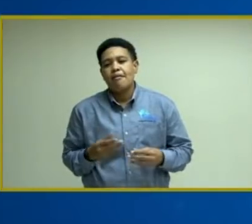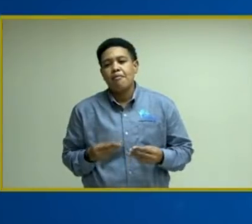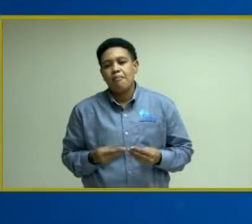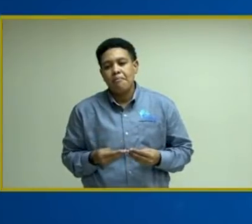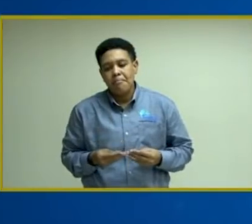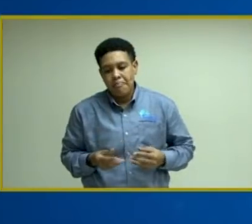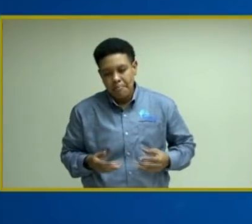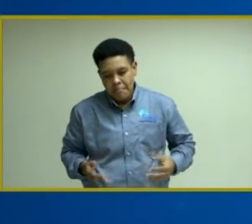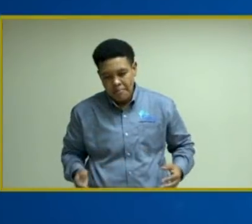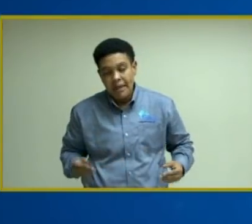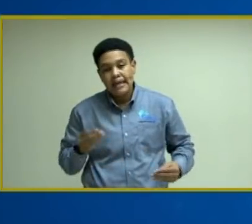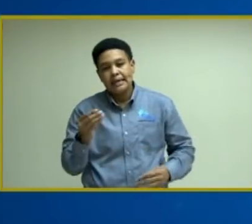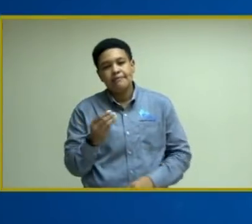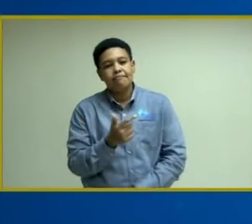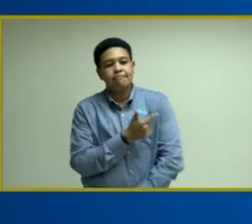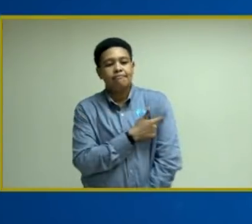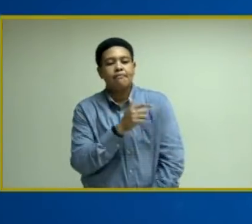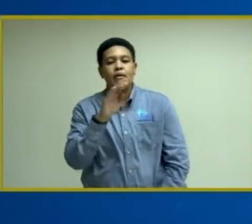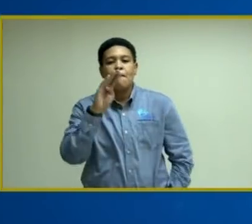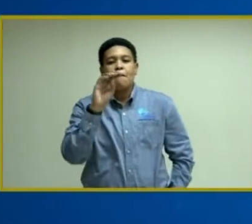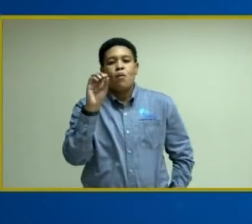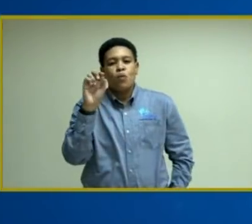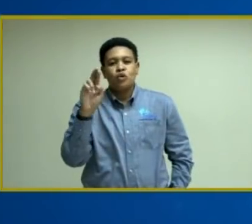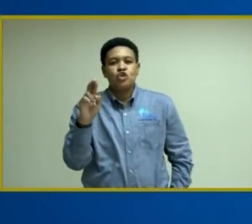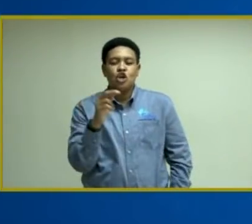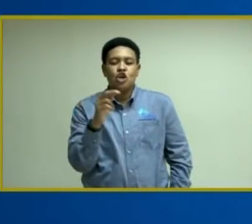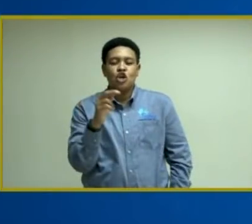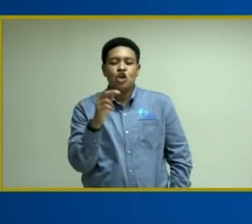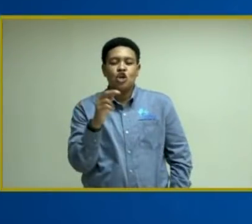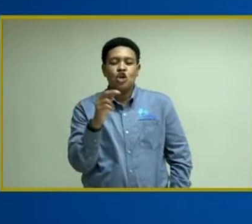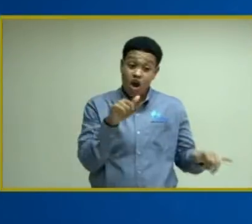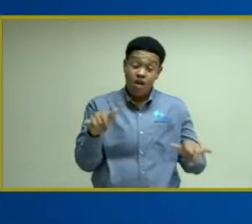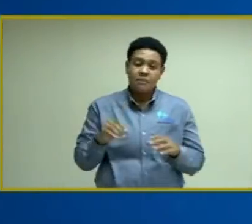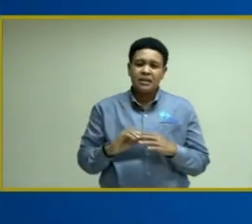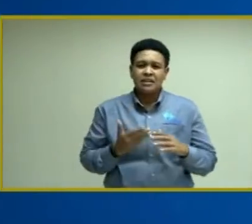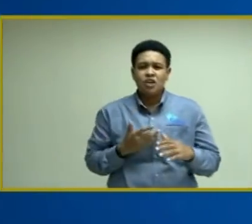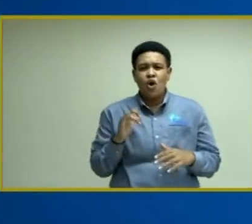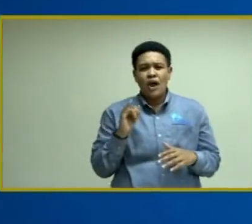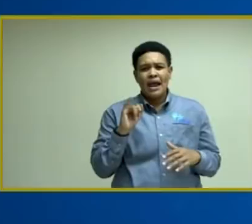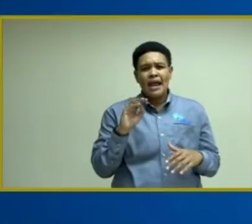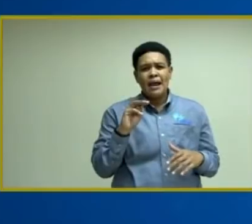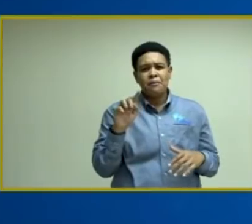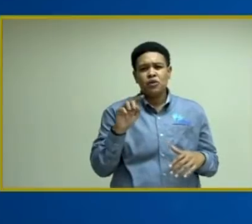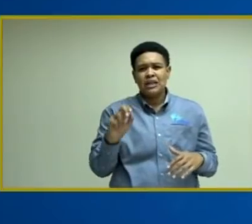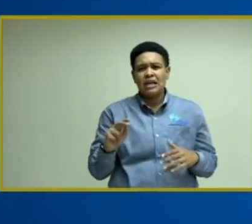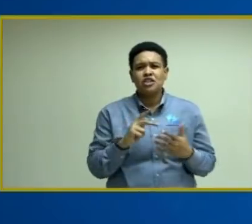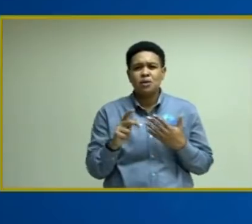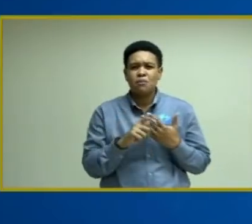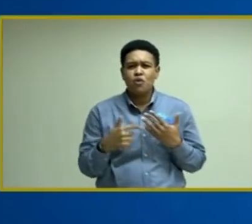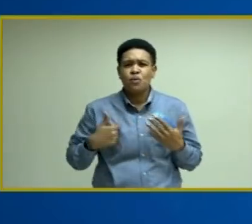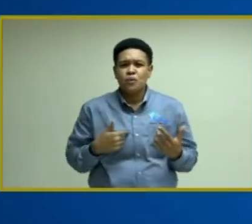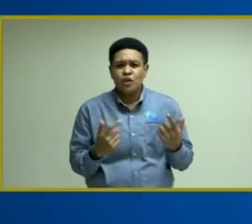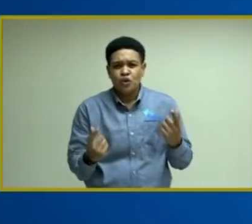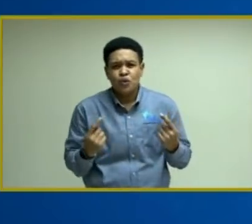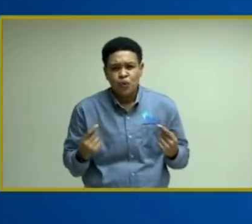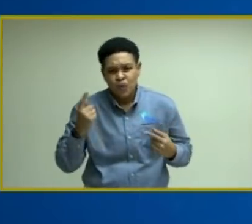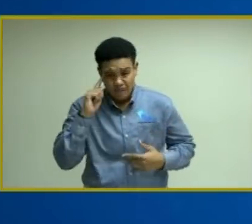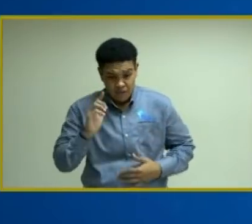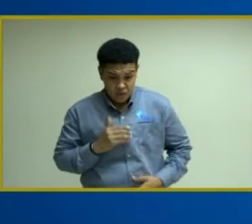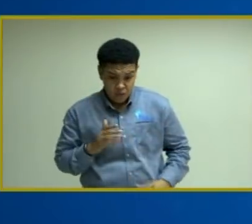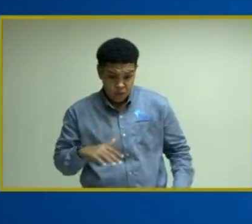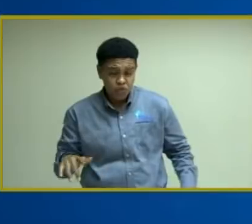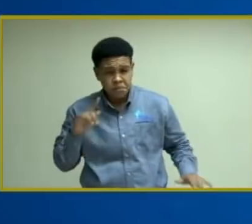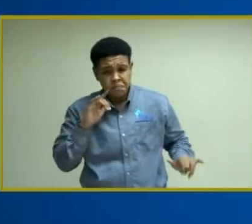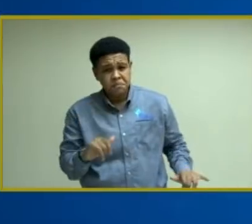given boosters. This is common in our immunization programs that we do for our